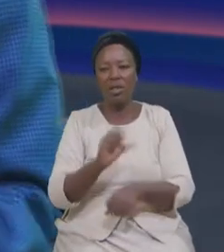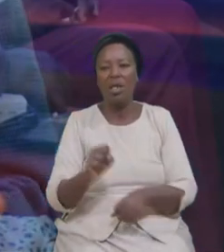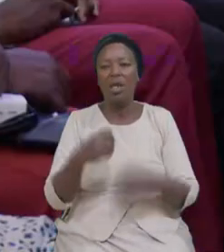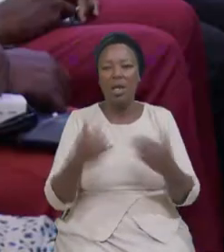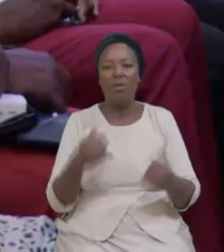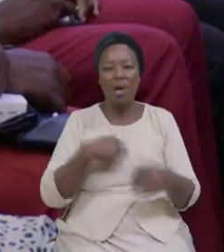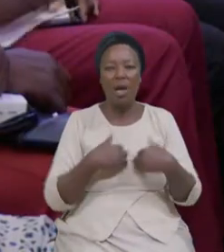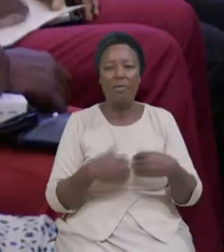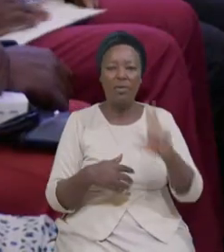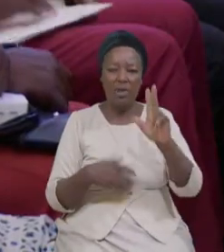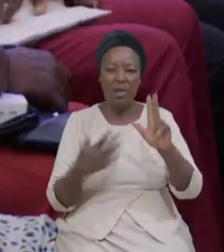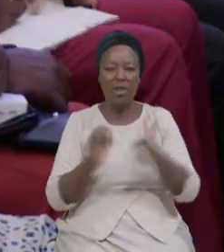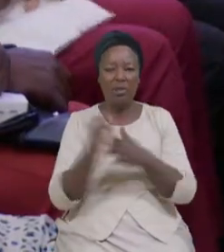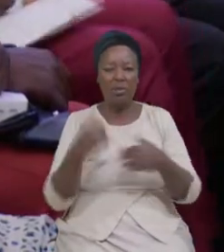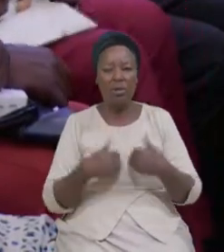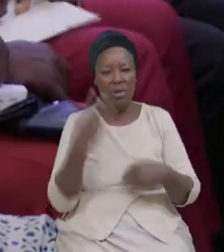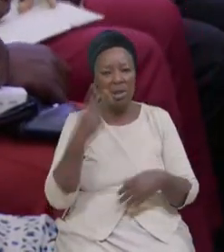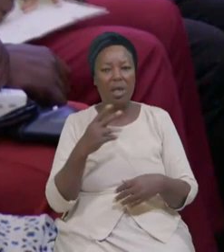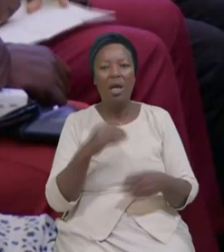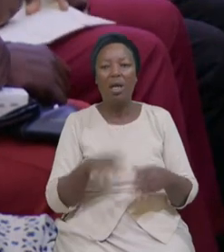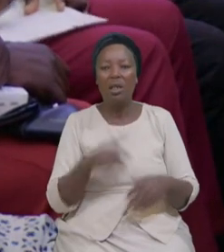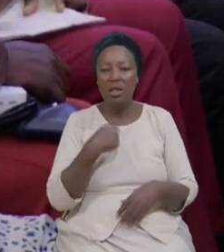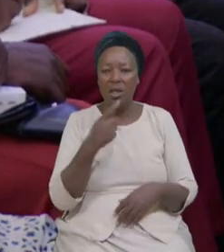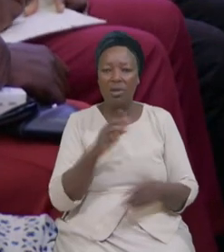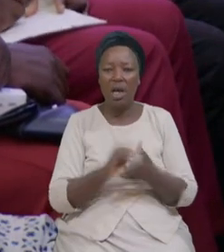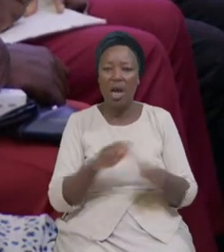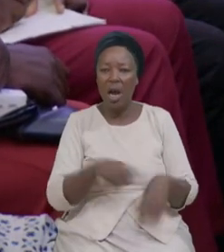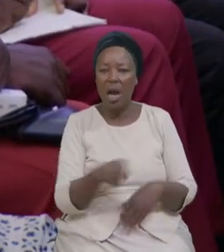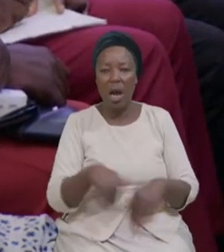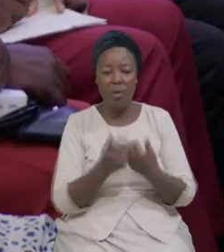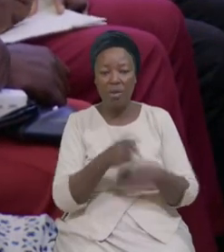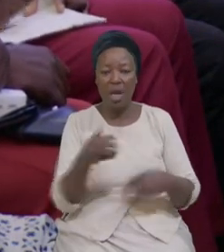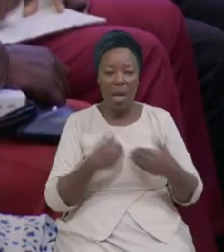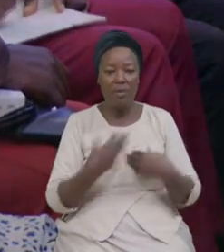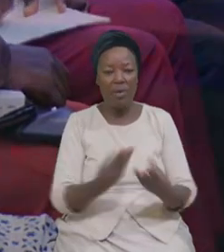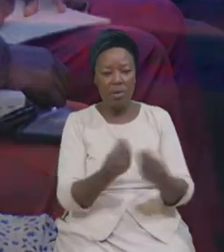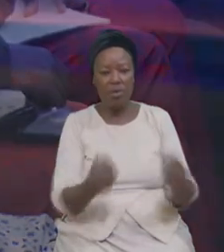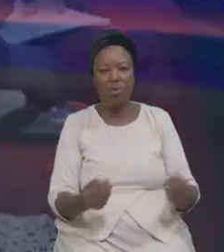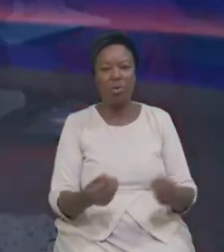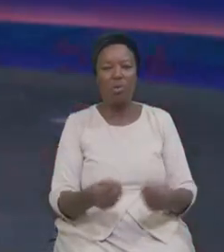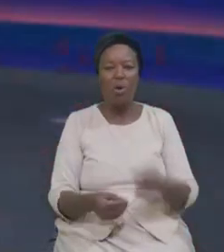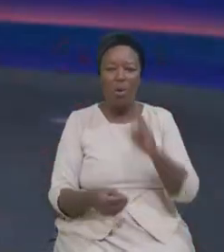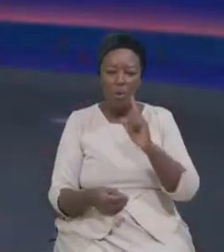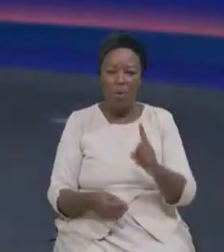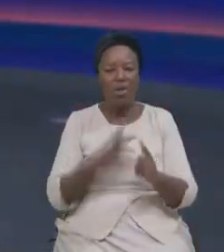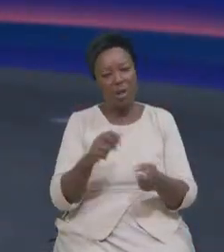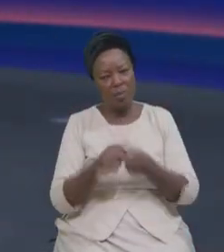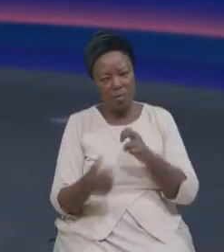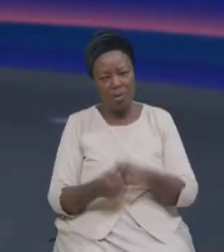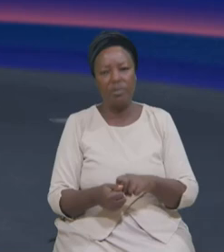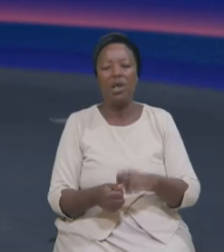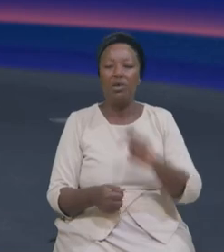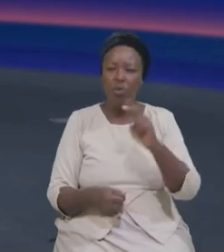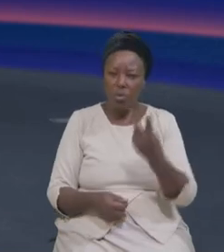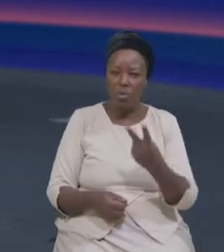at to tell you how they arch their solution. One, there were problems. Two, thank God, there